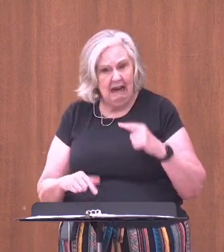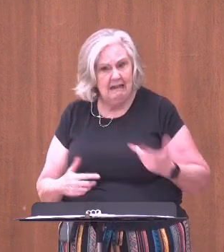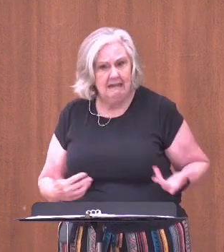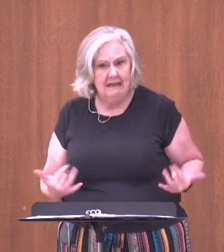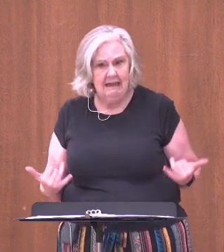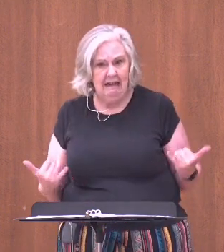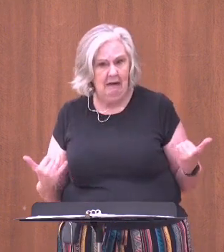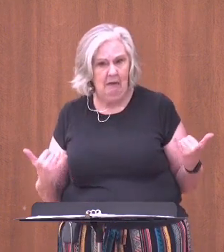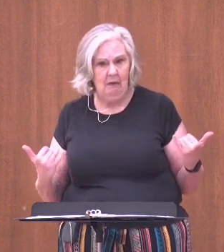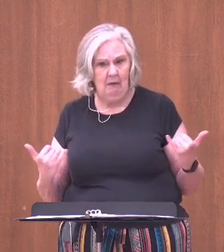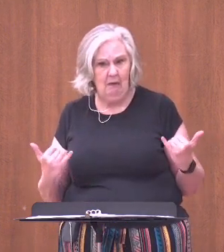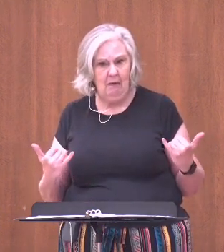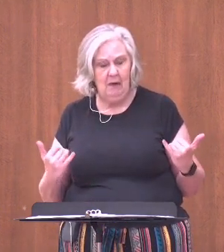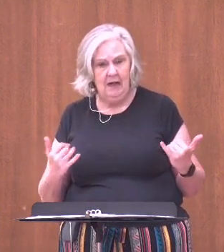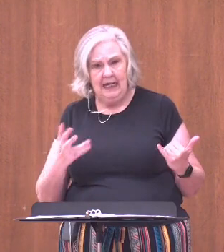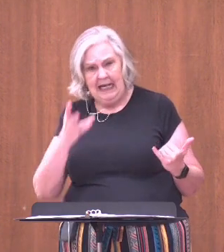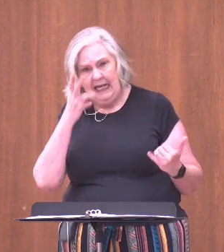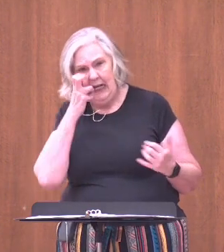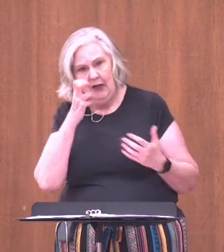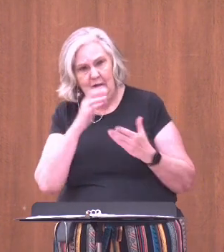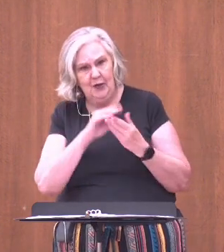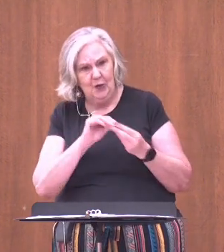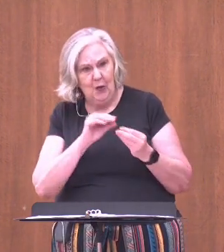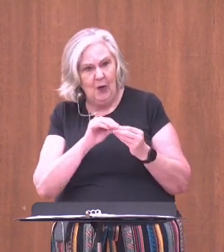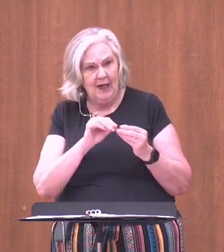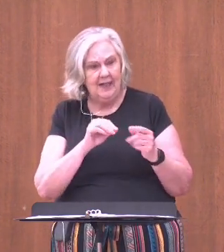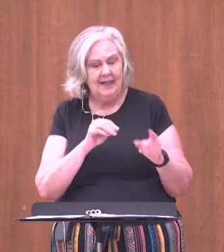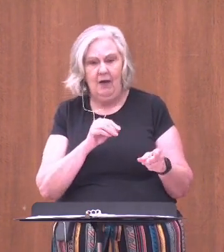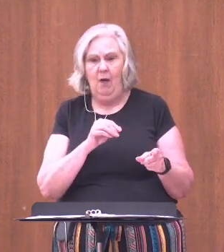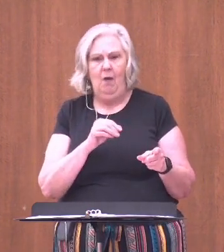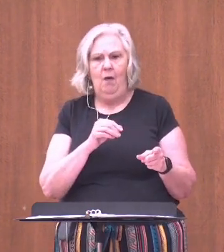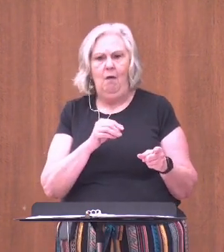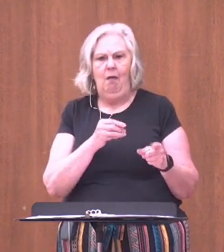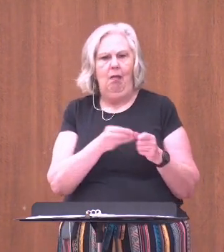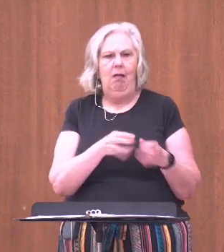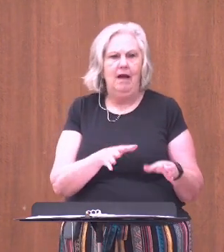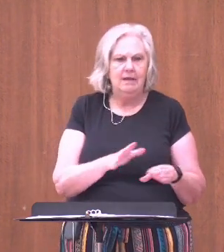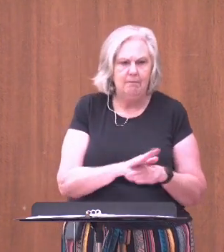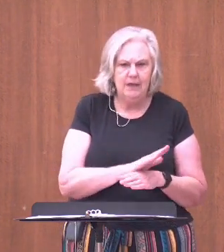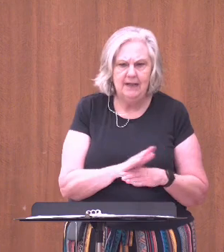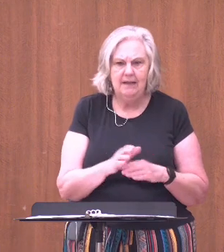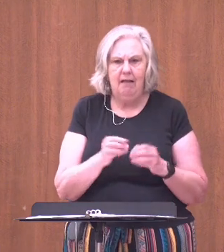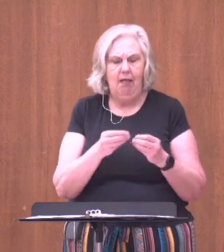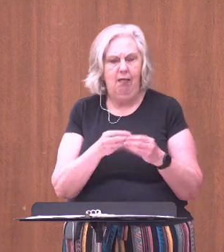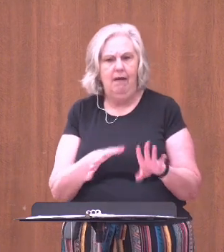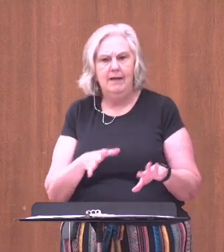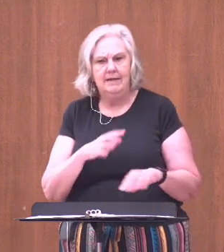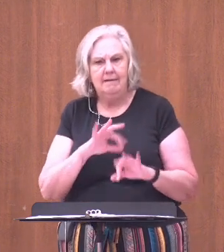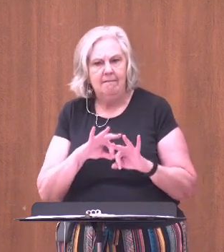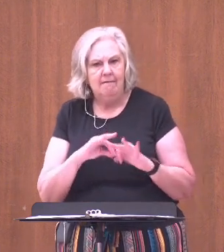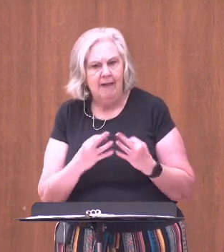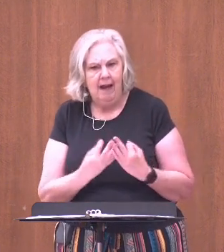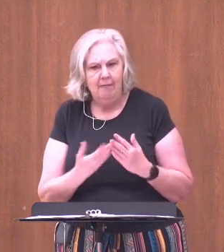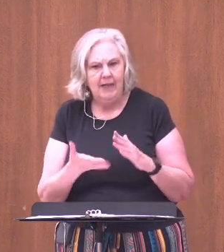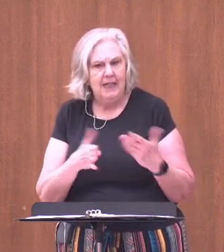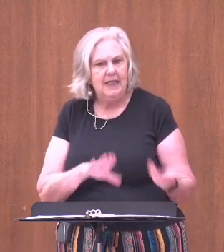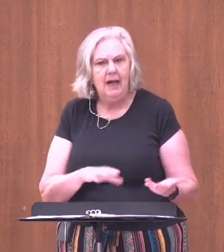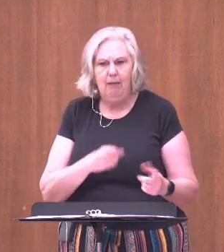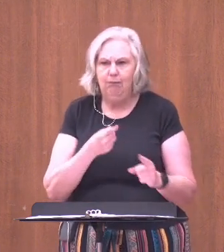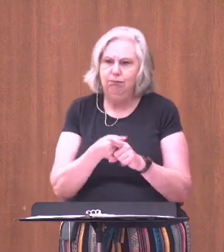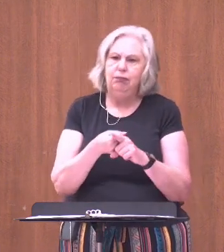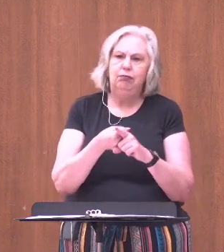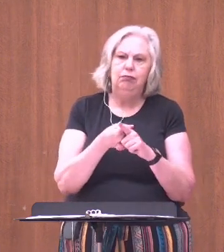hear stories of those who have lost their livelihood, who have lost their family members in just a moment's